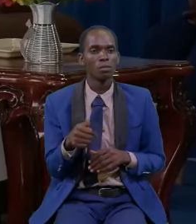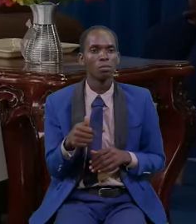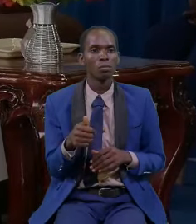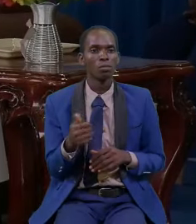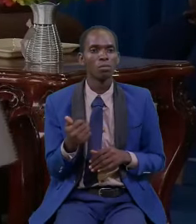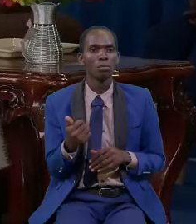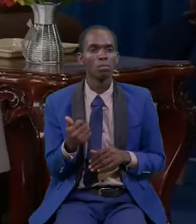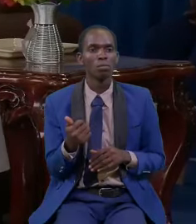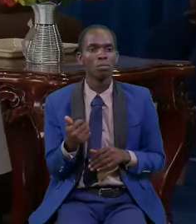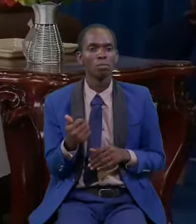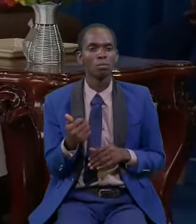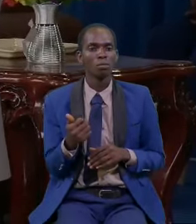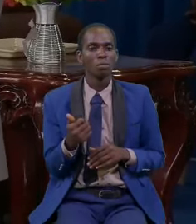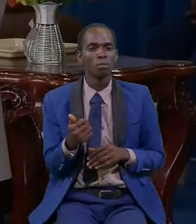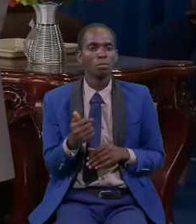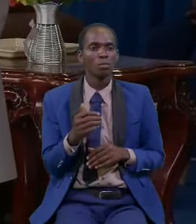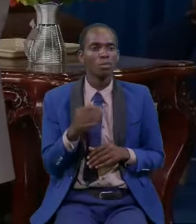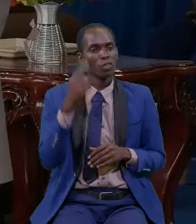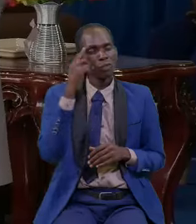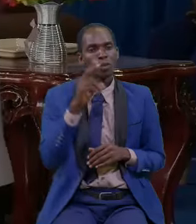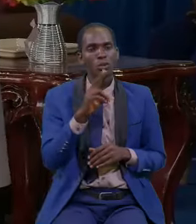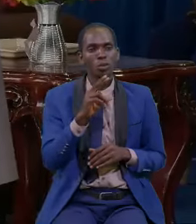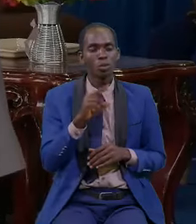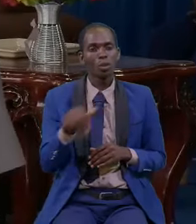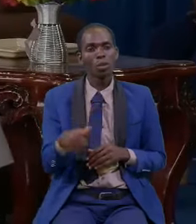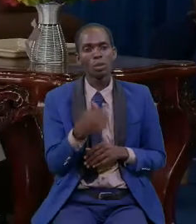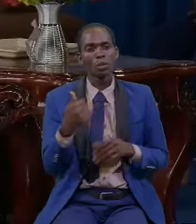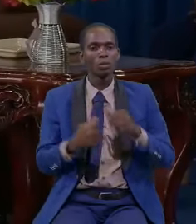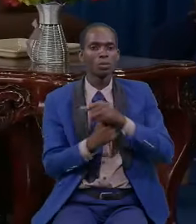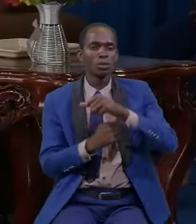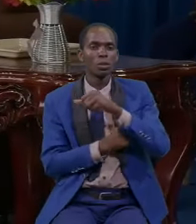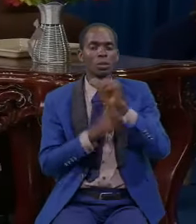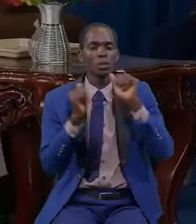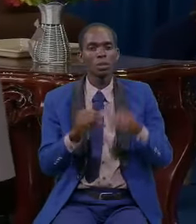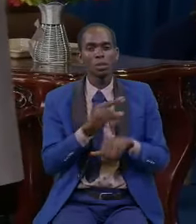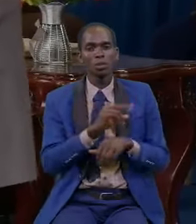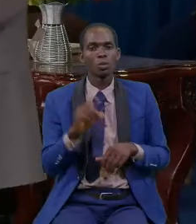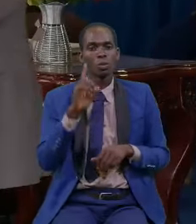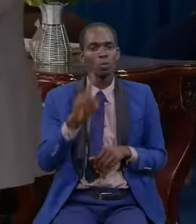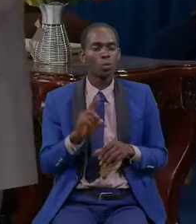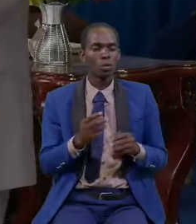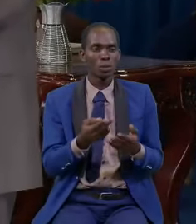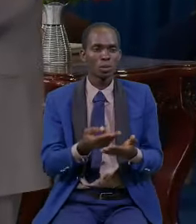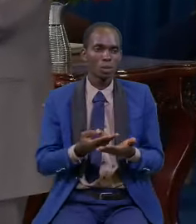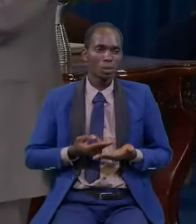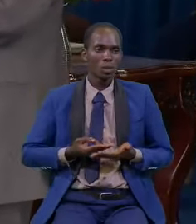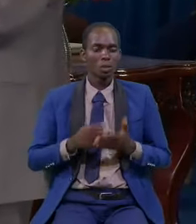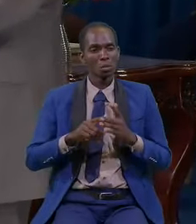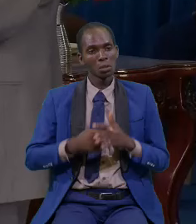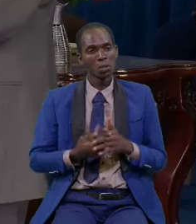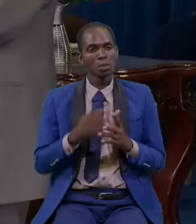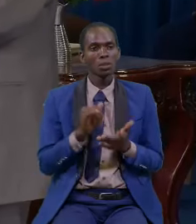lay than that is laid, that's already laid, which is Jesus